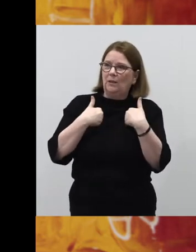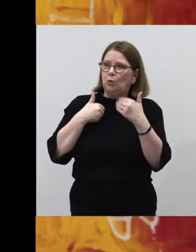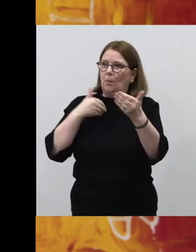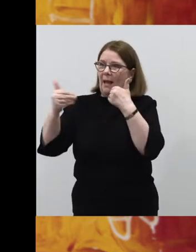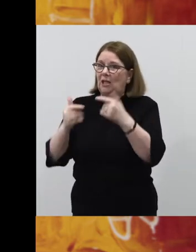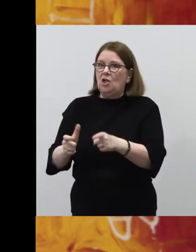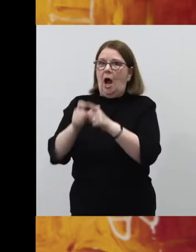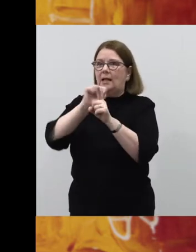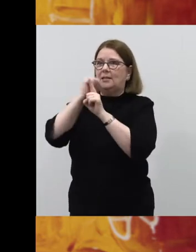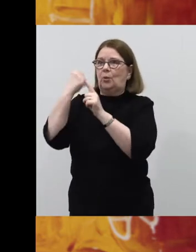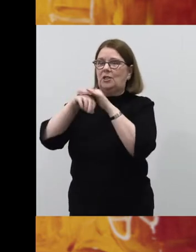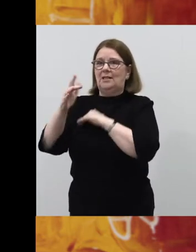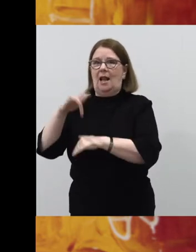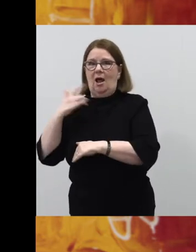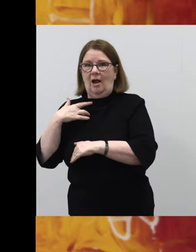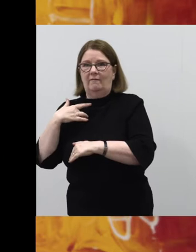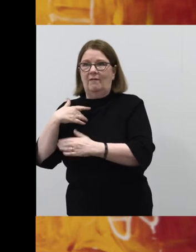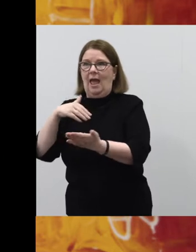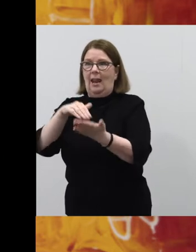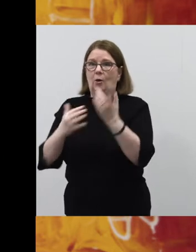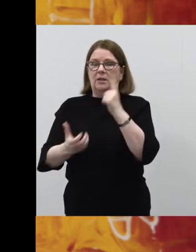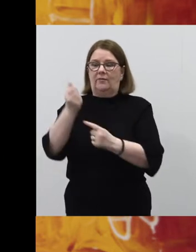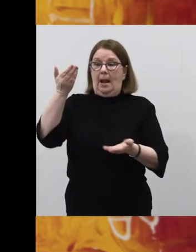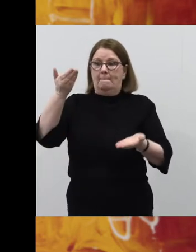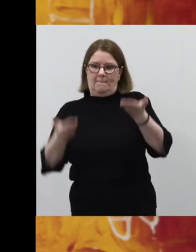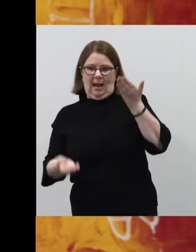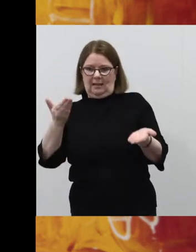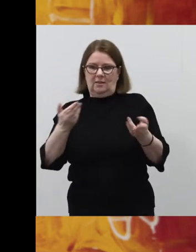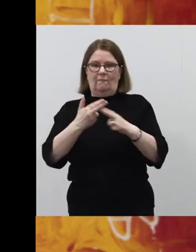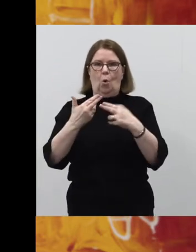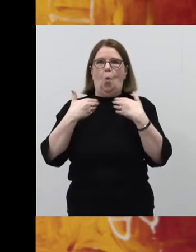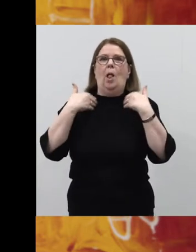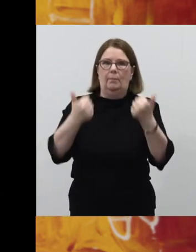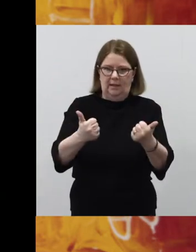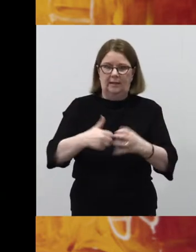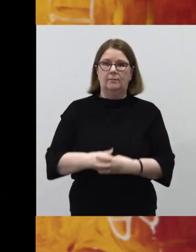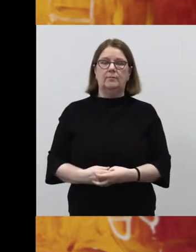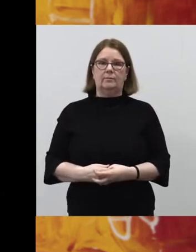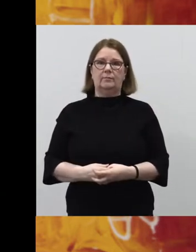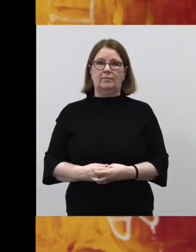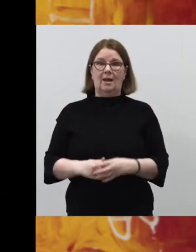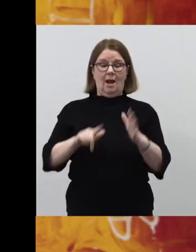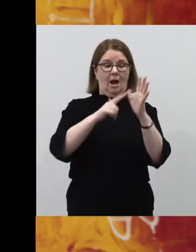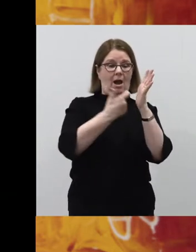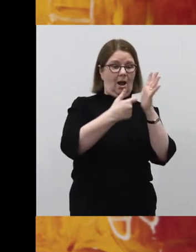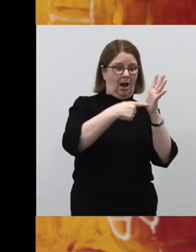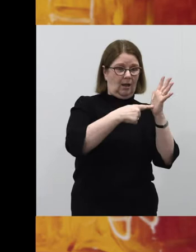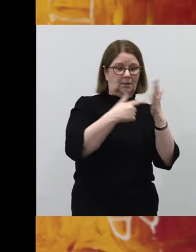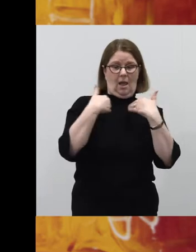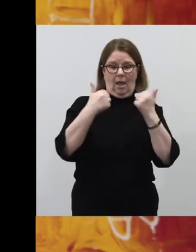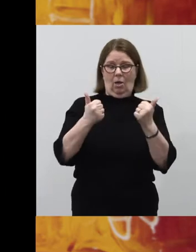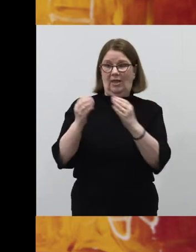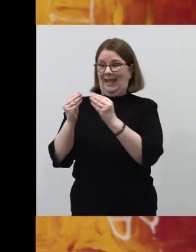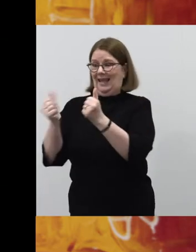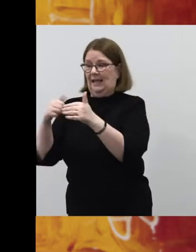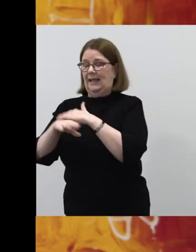and kinship ties, language, stories, writings, art, theatre, music, dance and games.